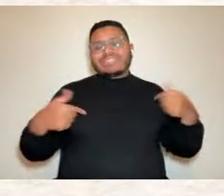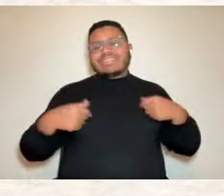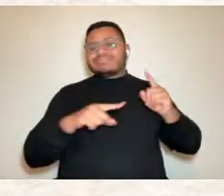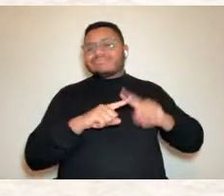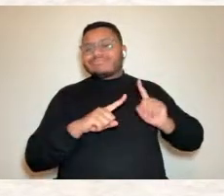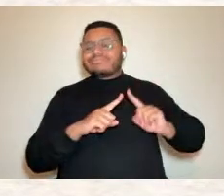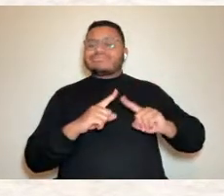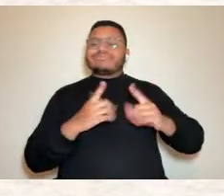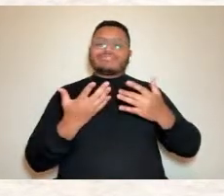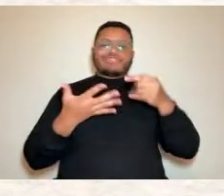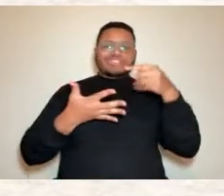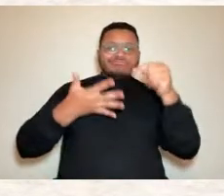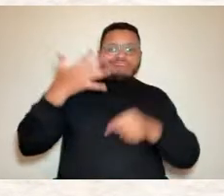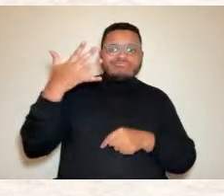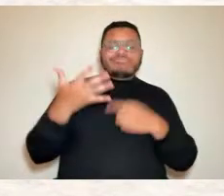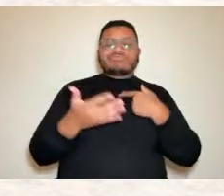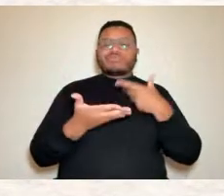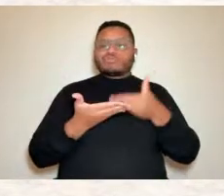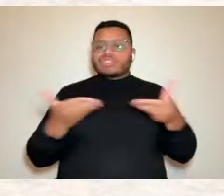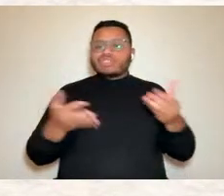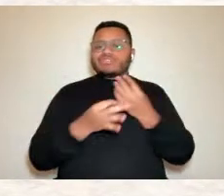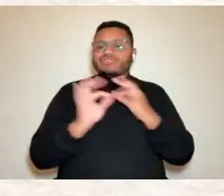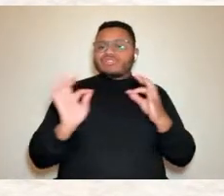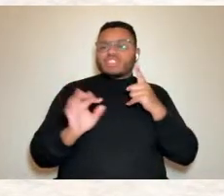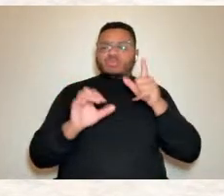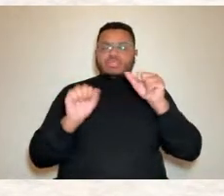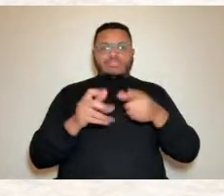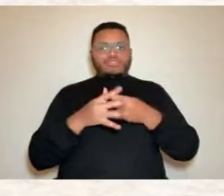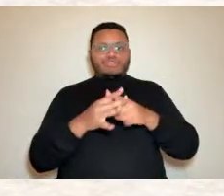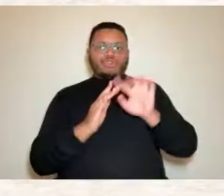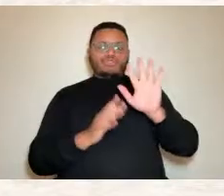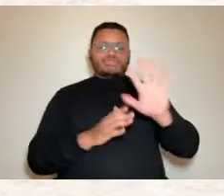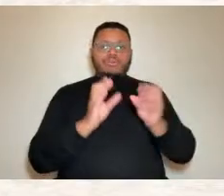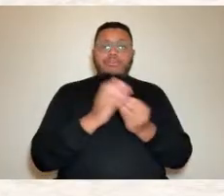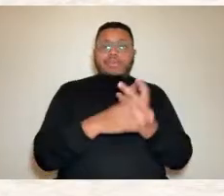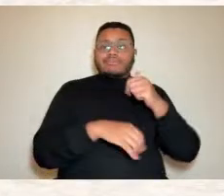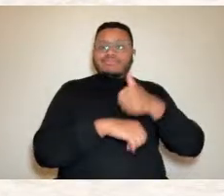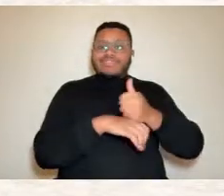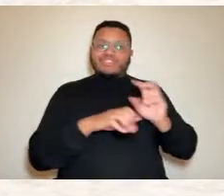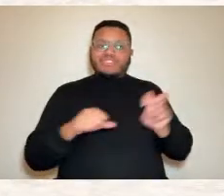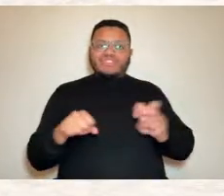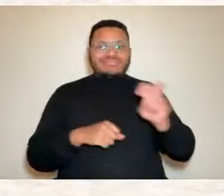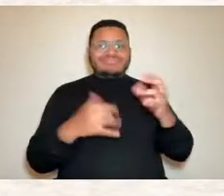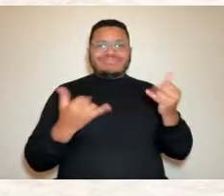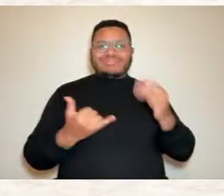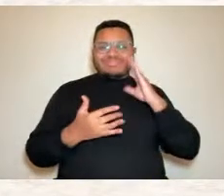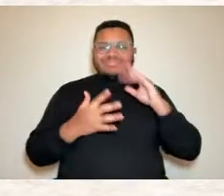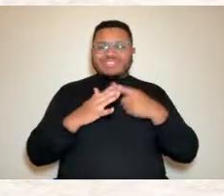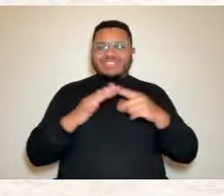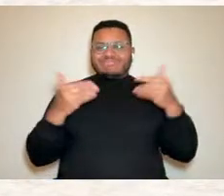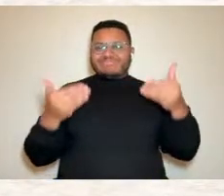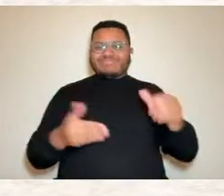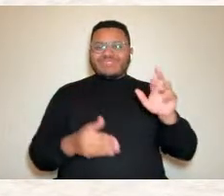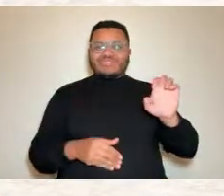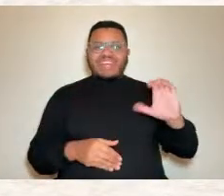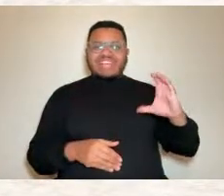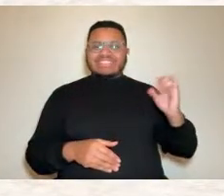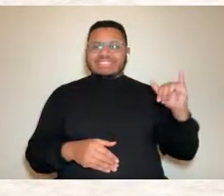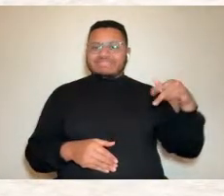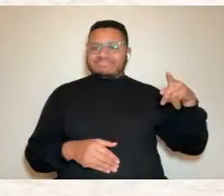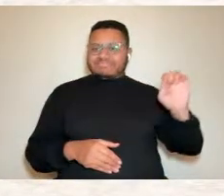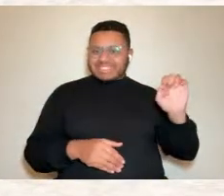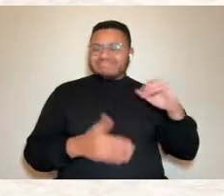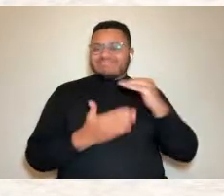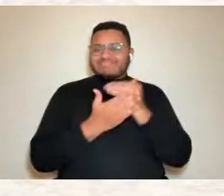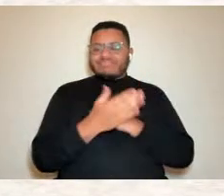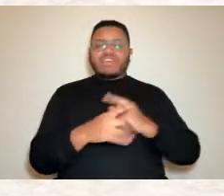other free resources to jumpstart your plant based journey. So, let's go ahead and get into this recipe. So, first thing that we're